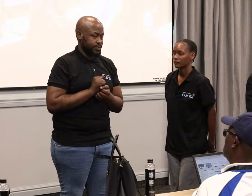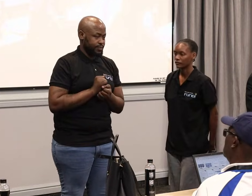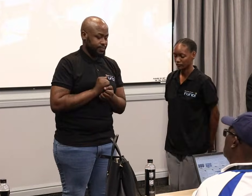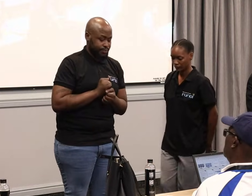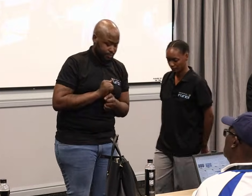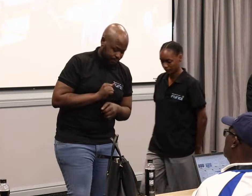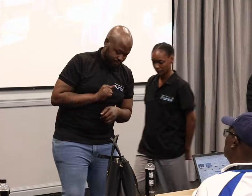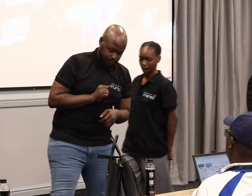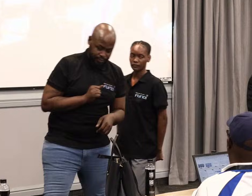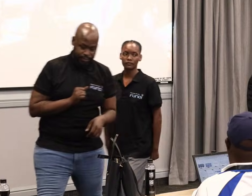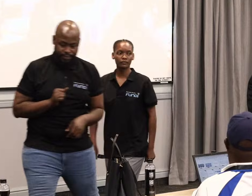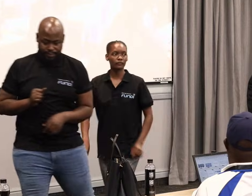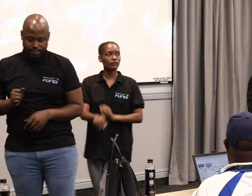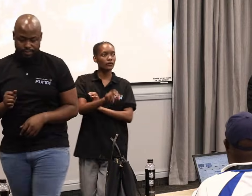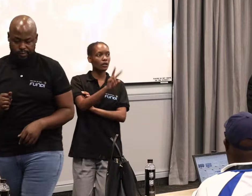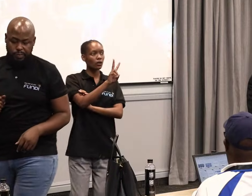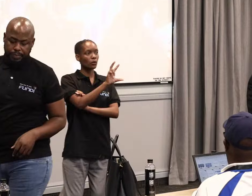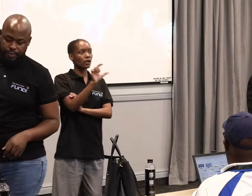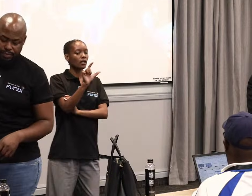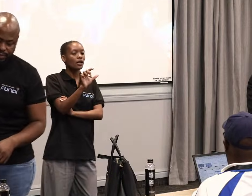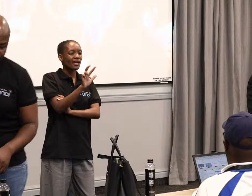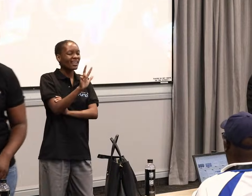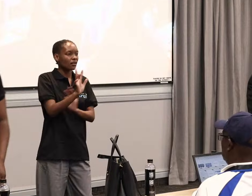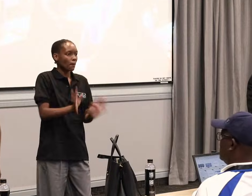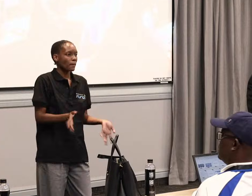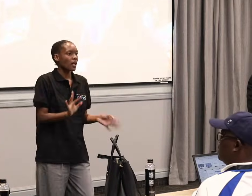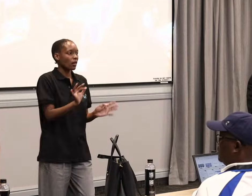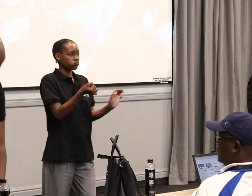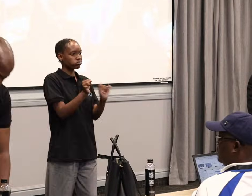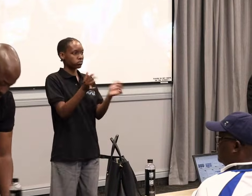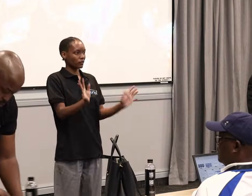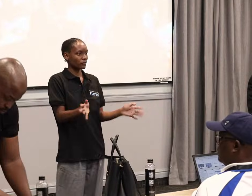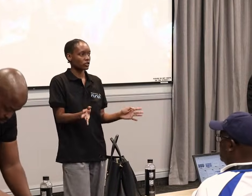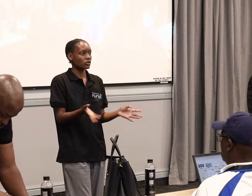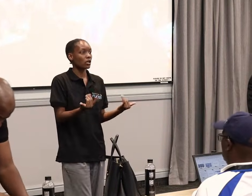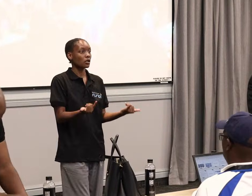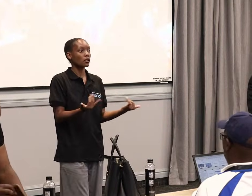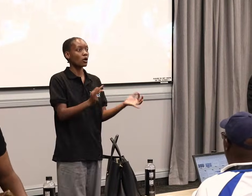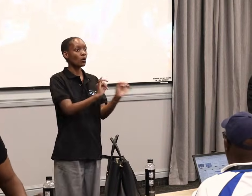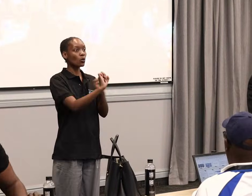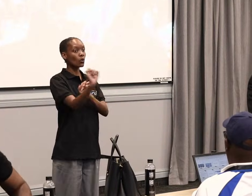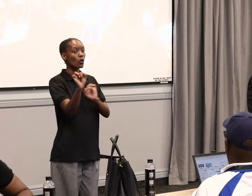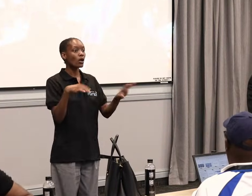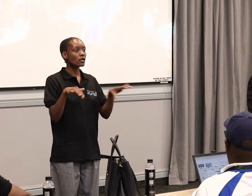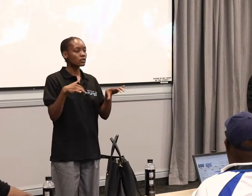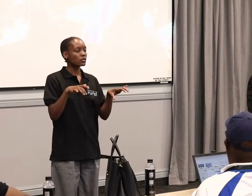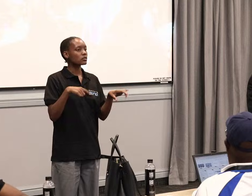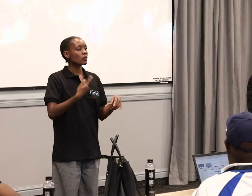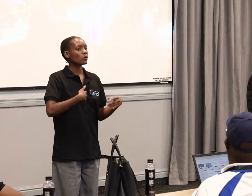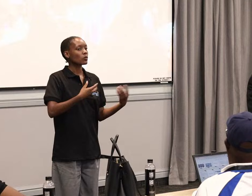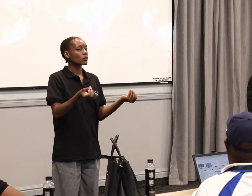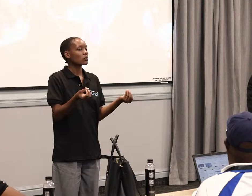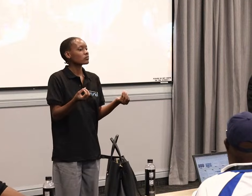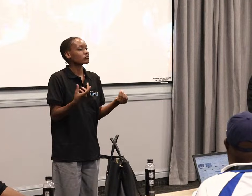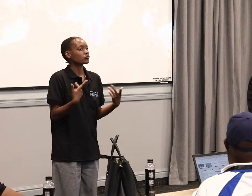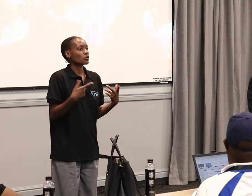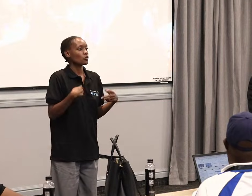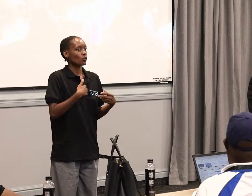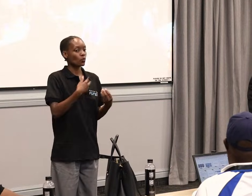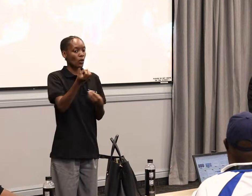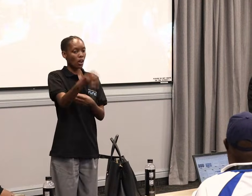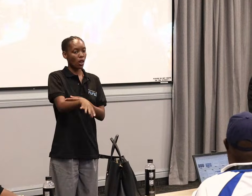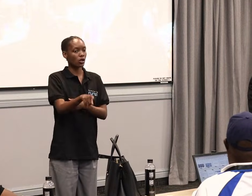28. Now your exercise is going to result into us losing the posts that we have not